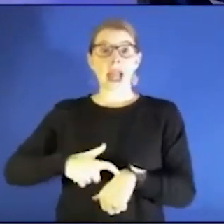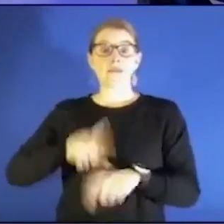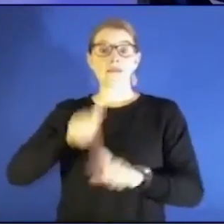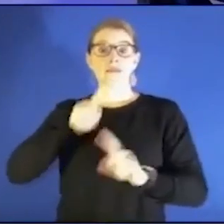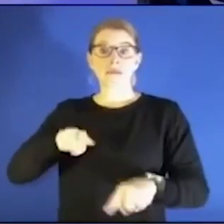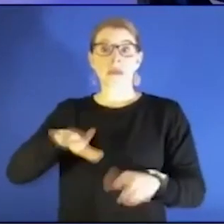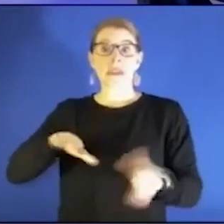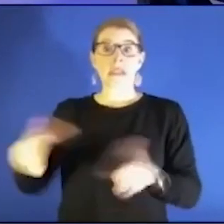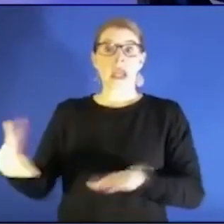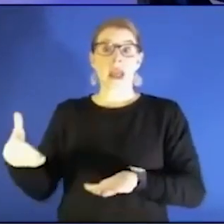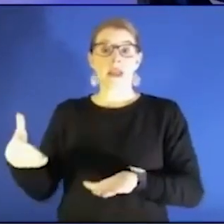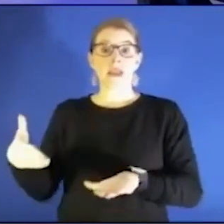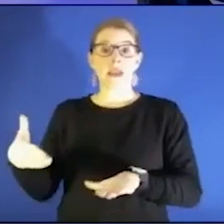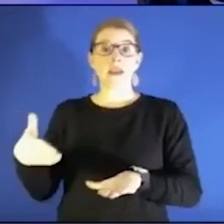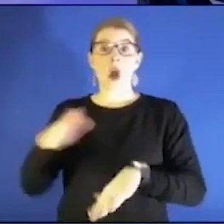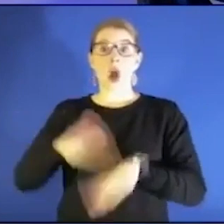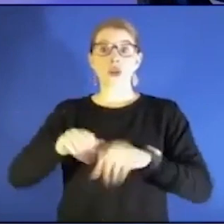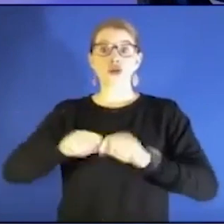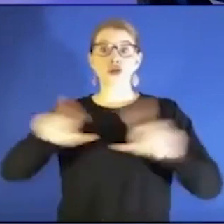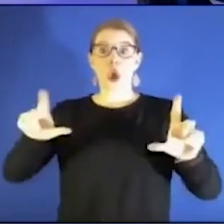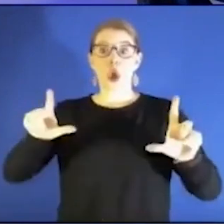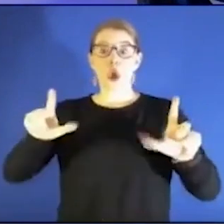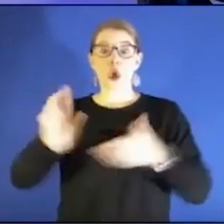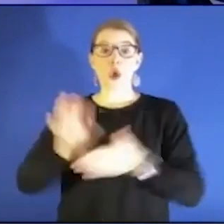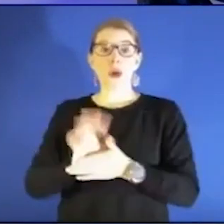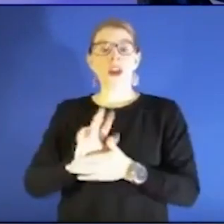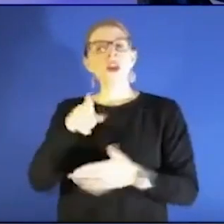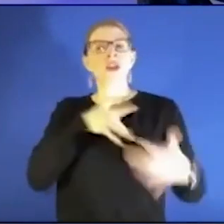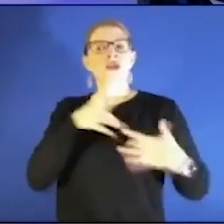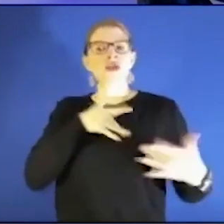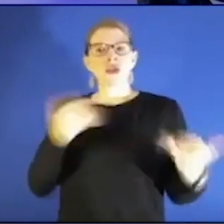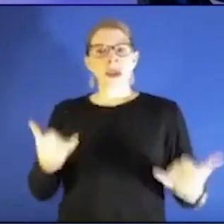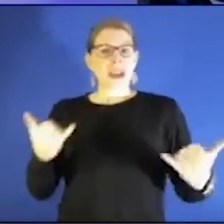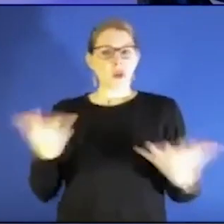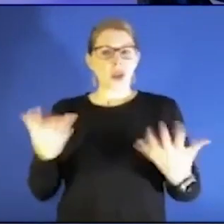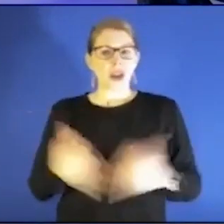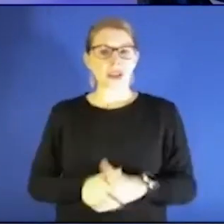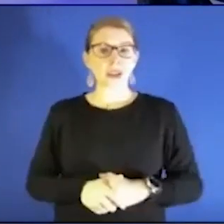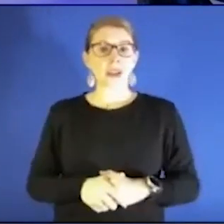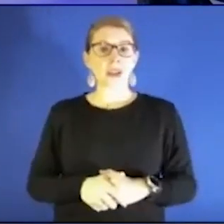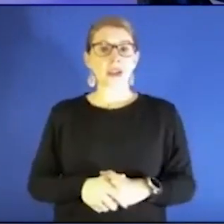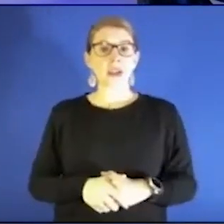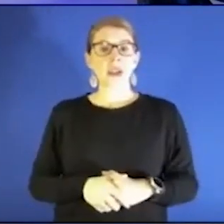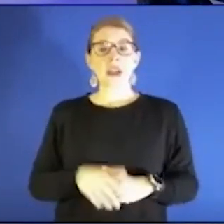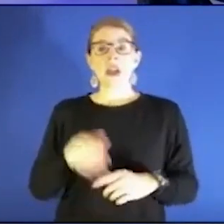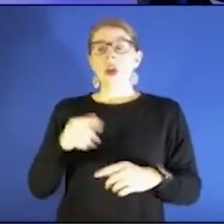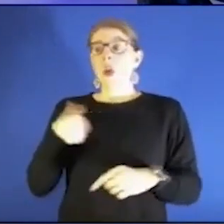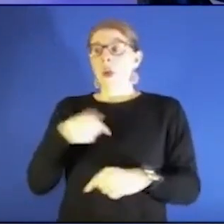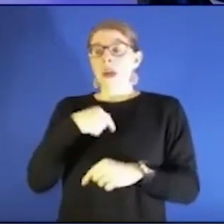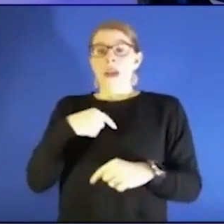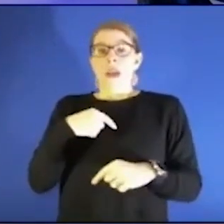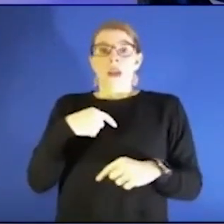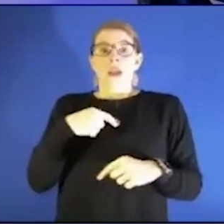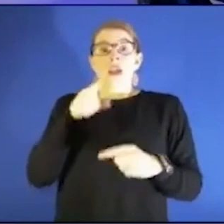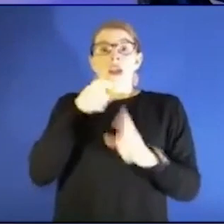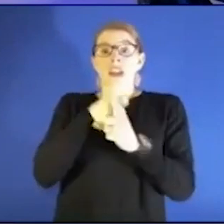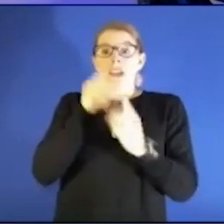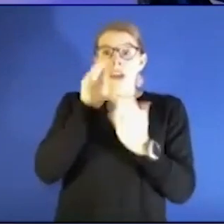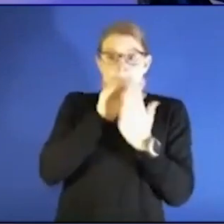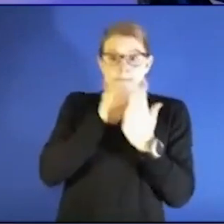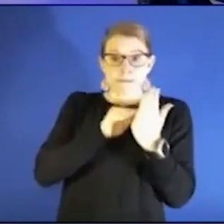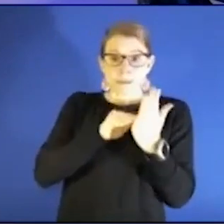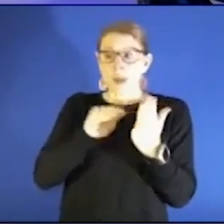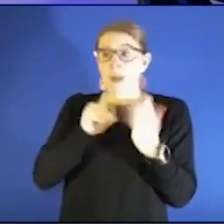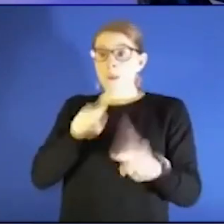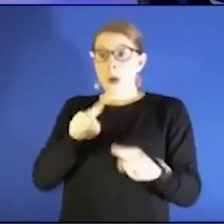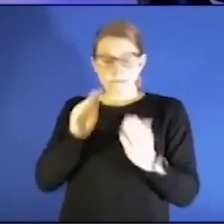on the show. Just what is concerning you right now? You put this report out every single morning before it makes it to our show. When you get that in the morning, you're putting that